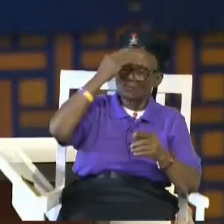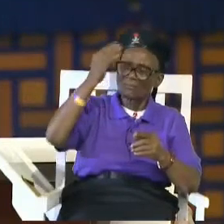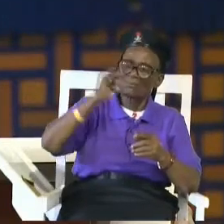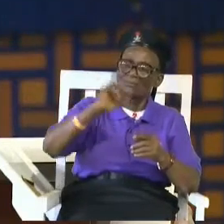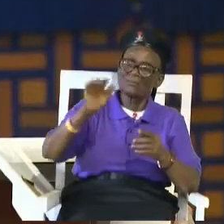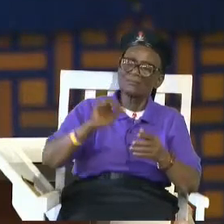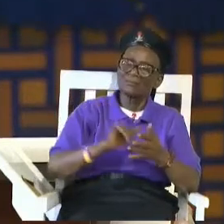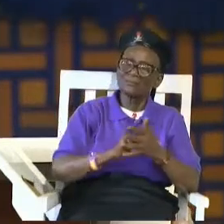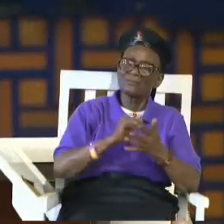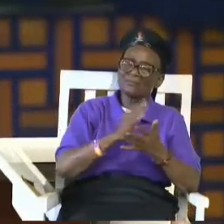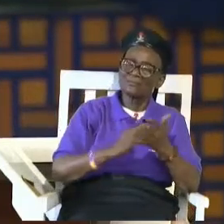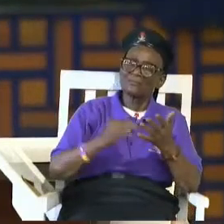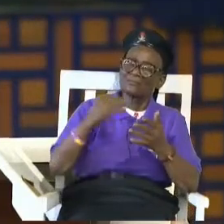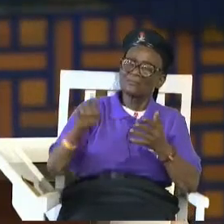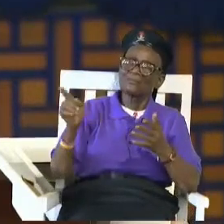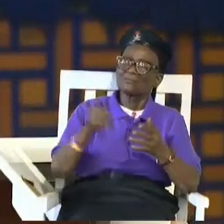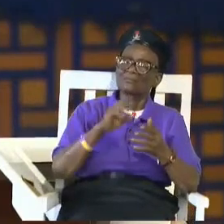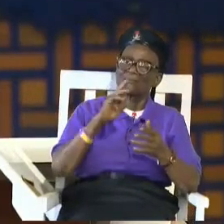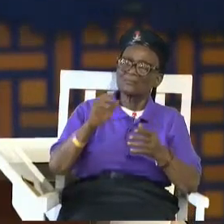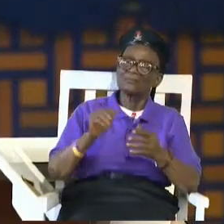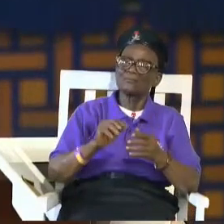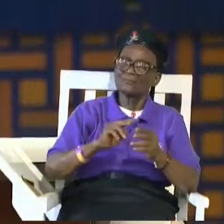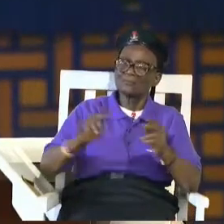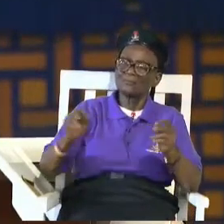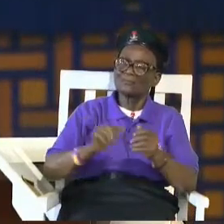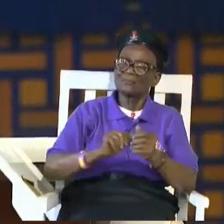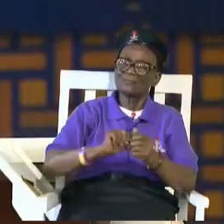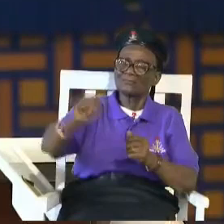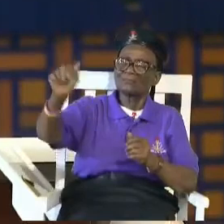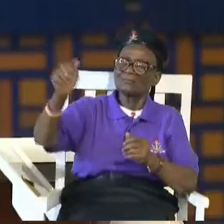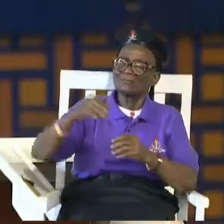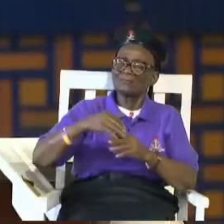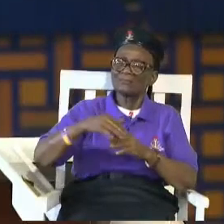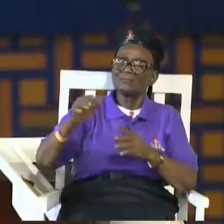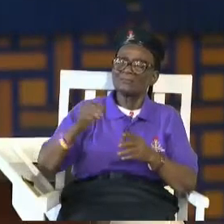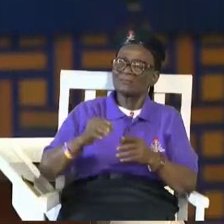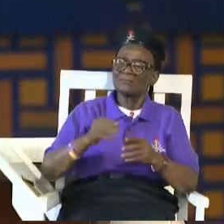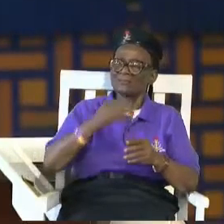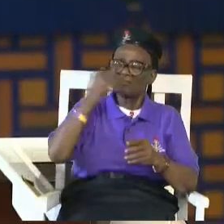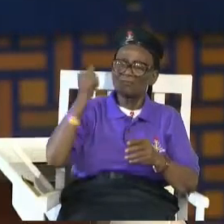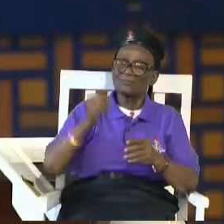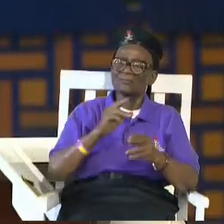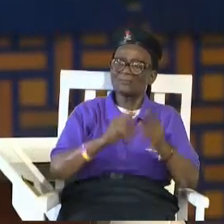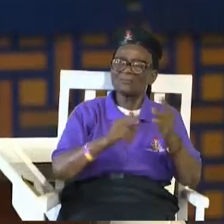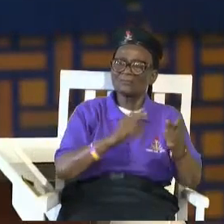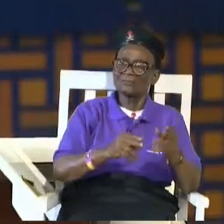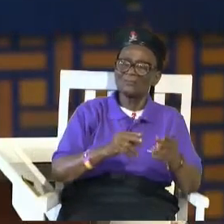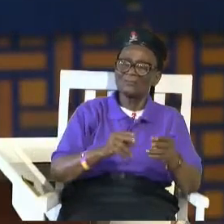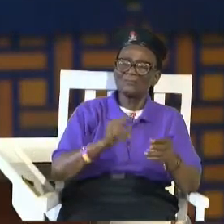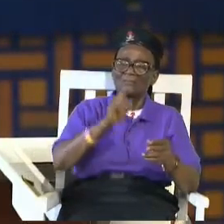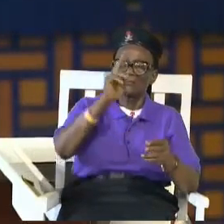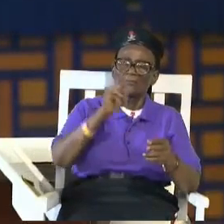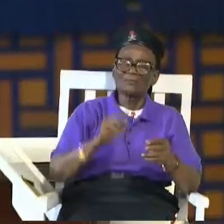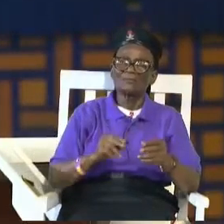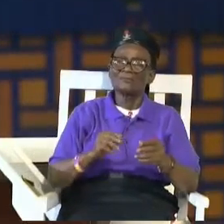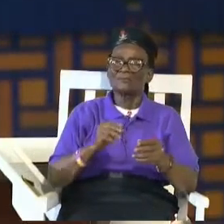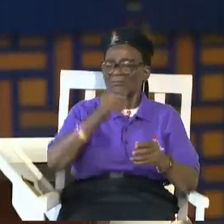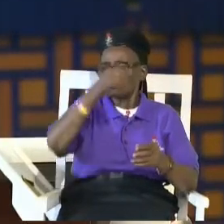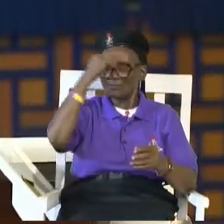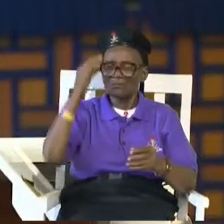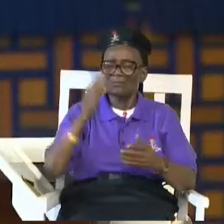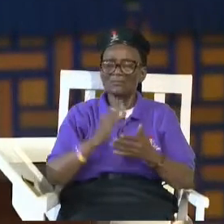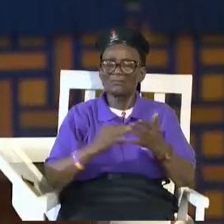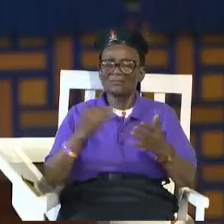And you better hurry up, because the rest of us, we have an